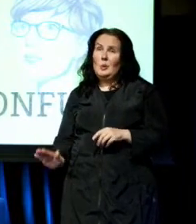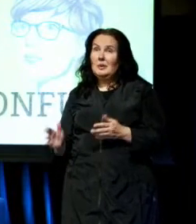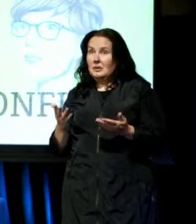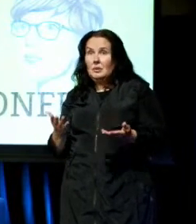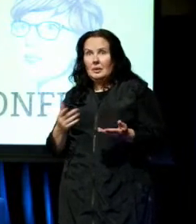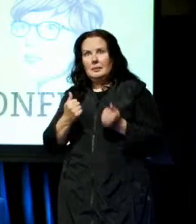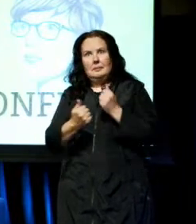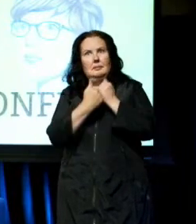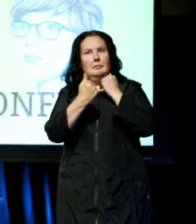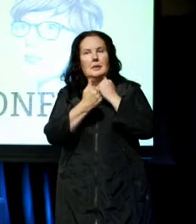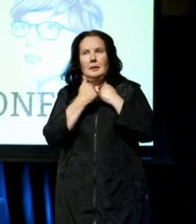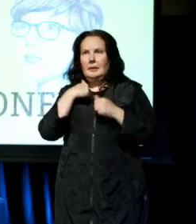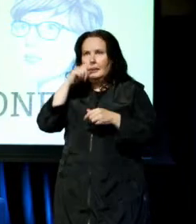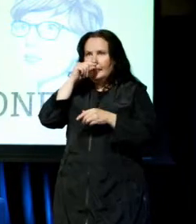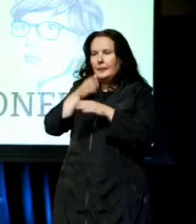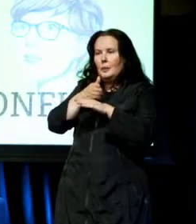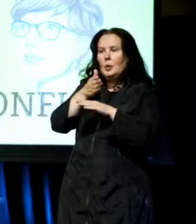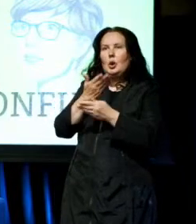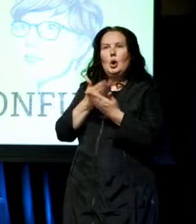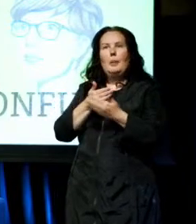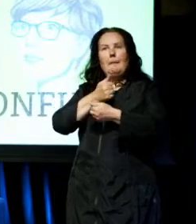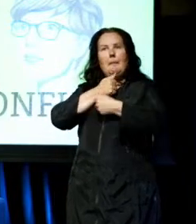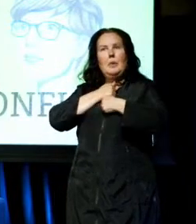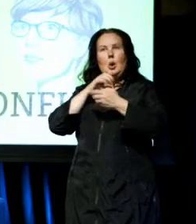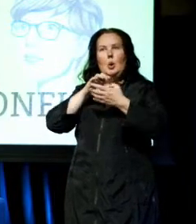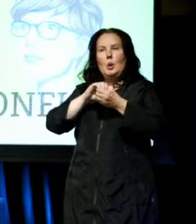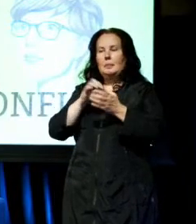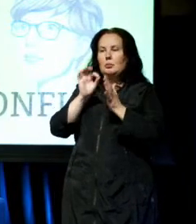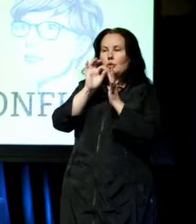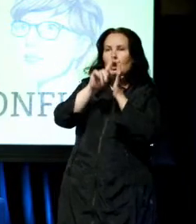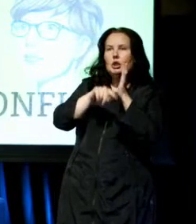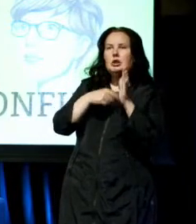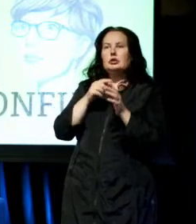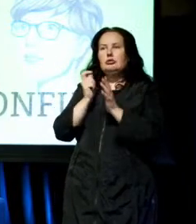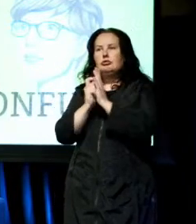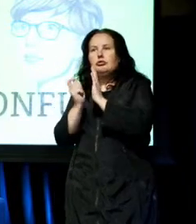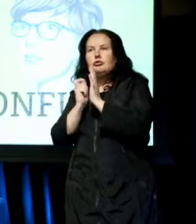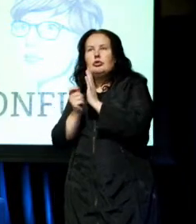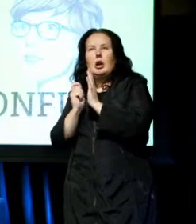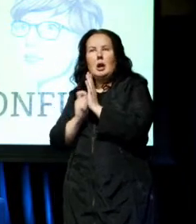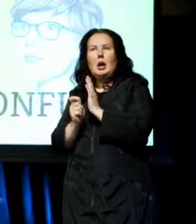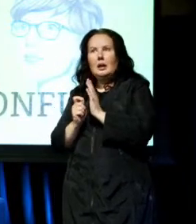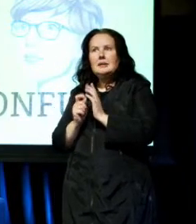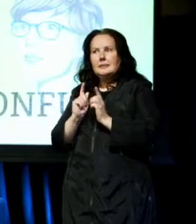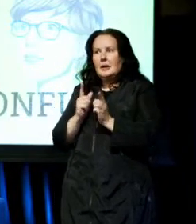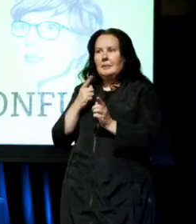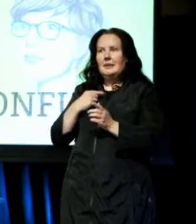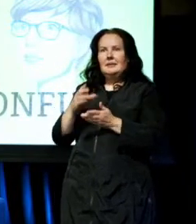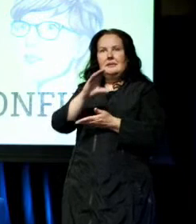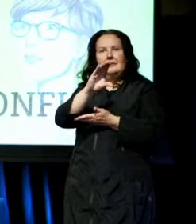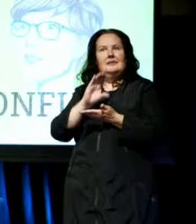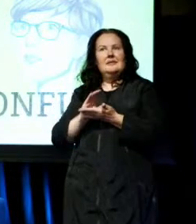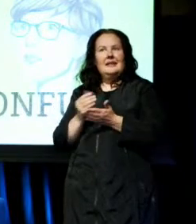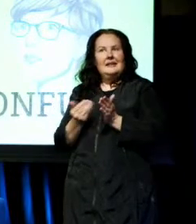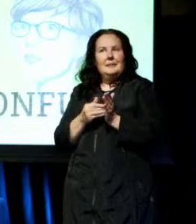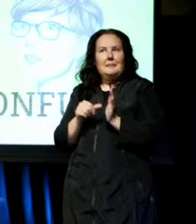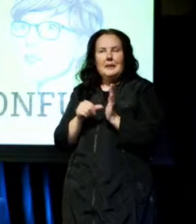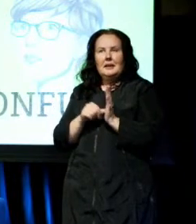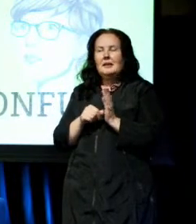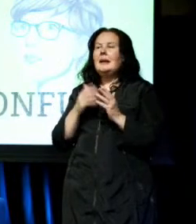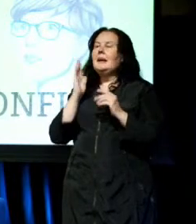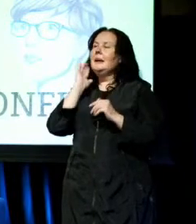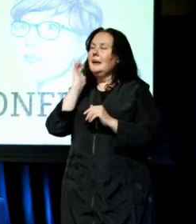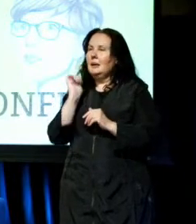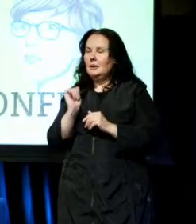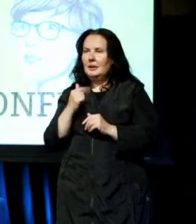So I've been able to, like, work on my own projects and, like, write jokes and stuff sometimes because I have that extra money. Anyway, so I was like, can you just take a little